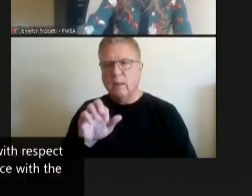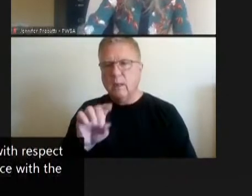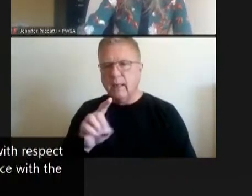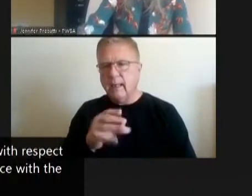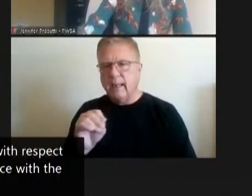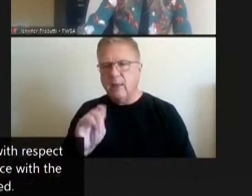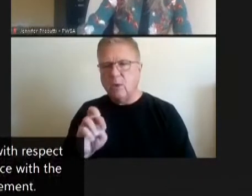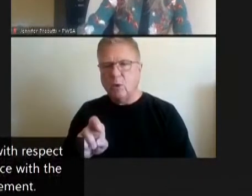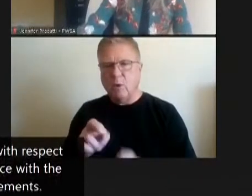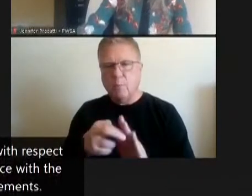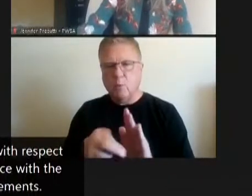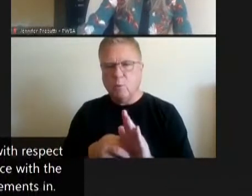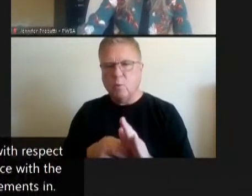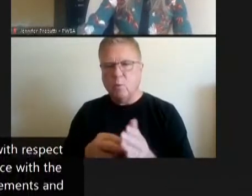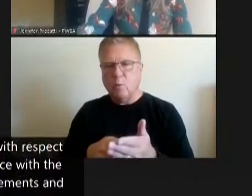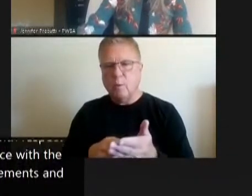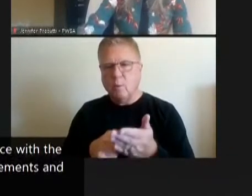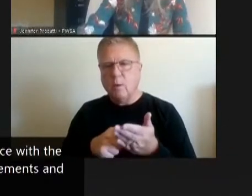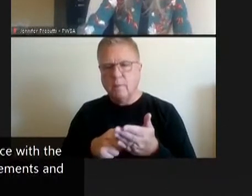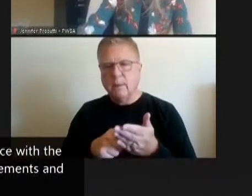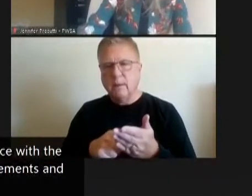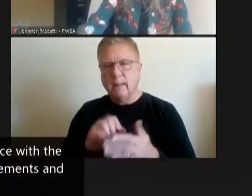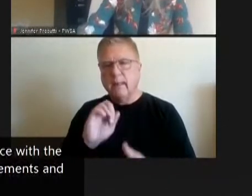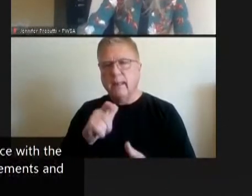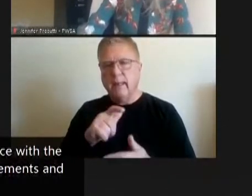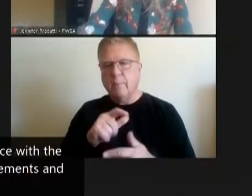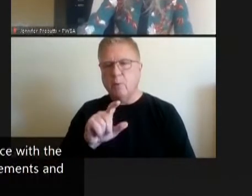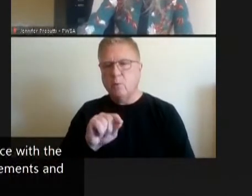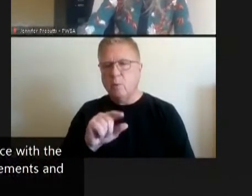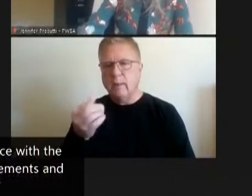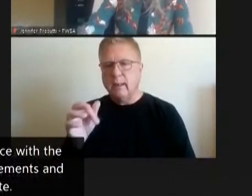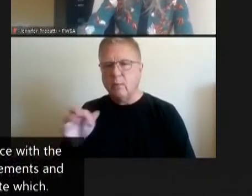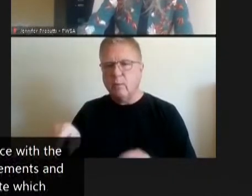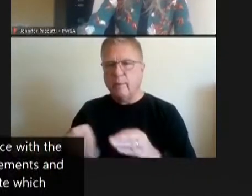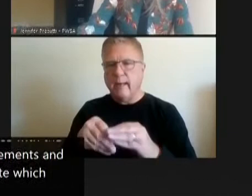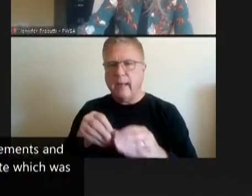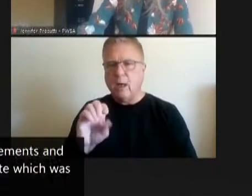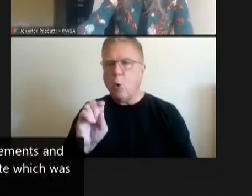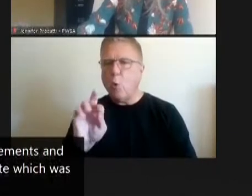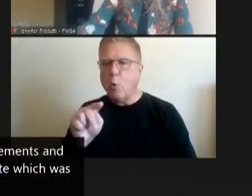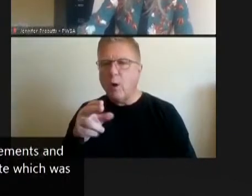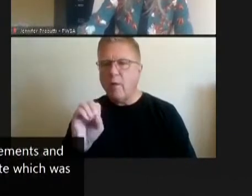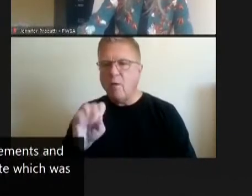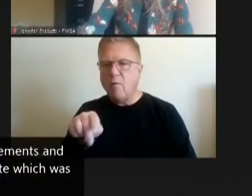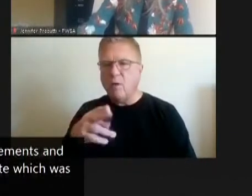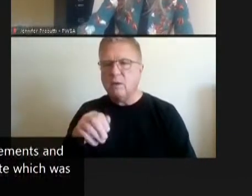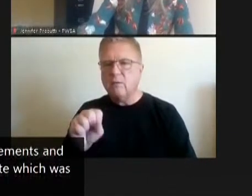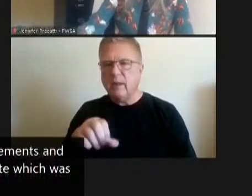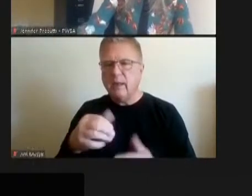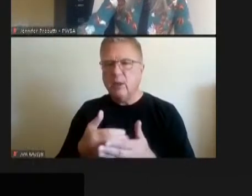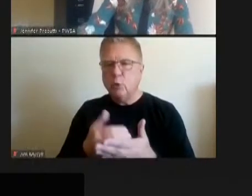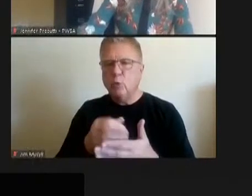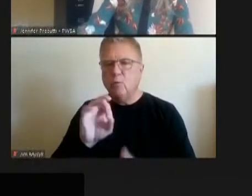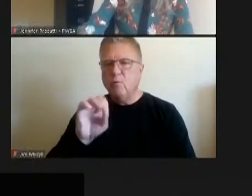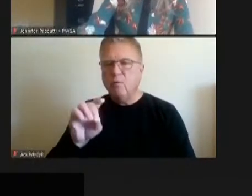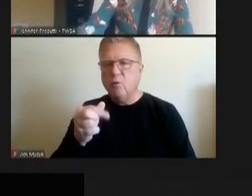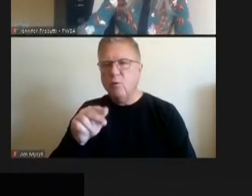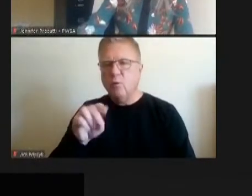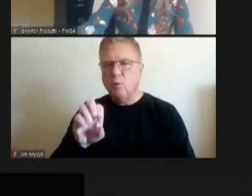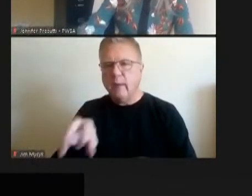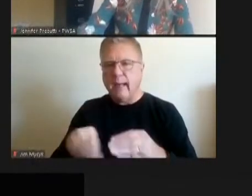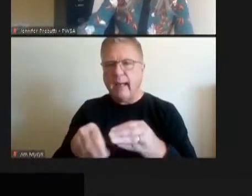treatment requirements. In April of 19, we started adding orthophosphate, which is a new additive. It's a food grade additive that many other utilities